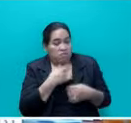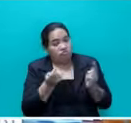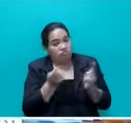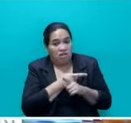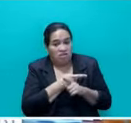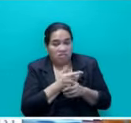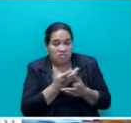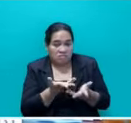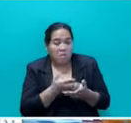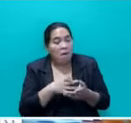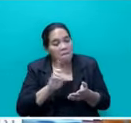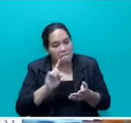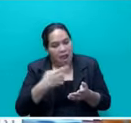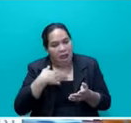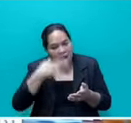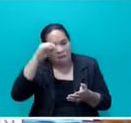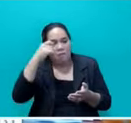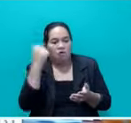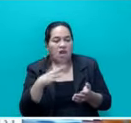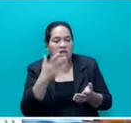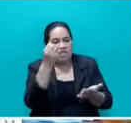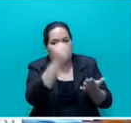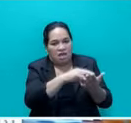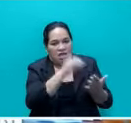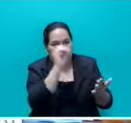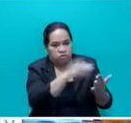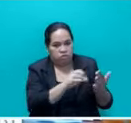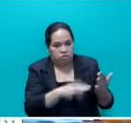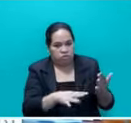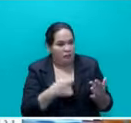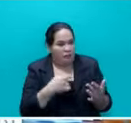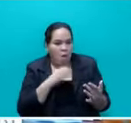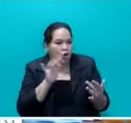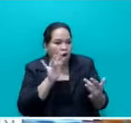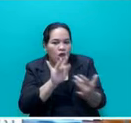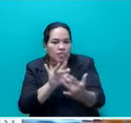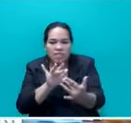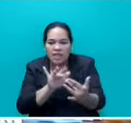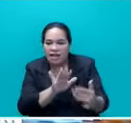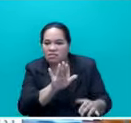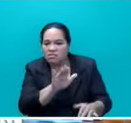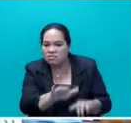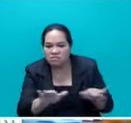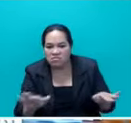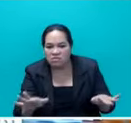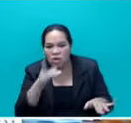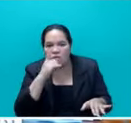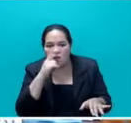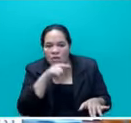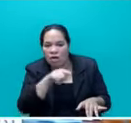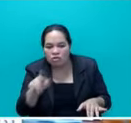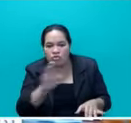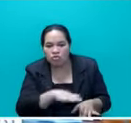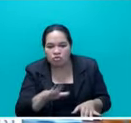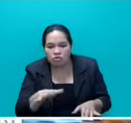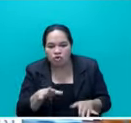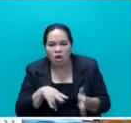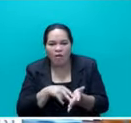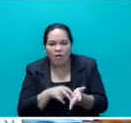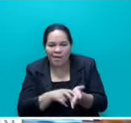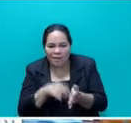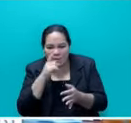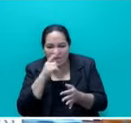So let it be. And I'm not coming in contact with children or other vulnerable people. I may be, I may